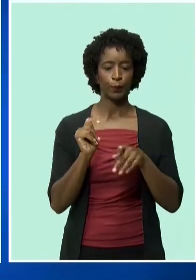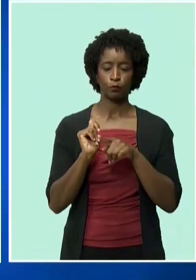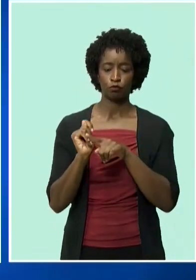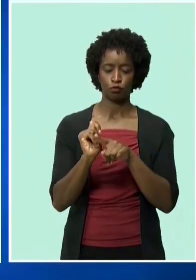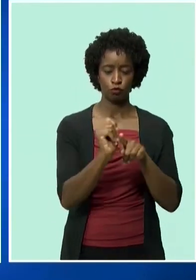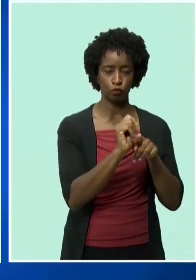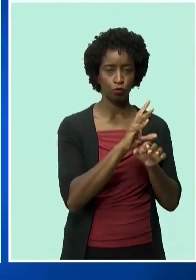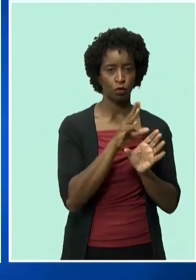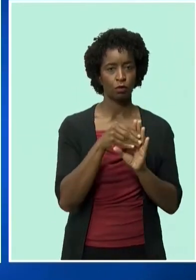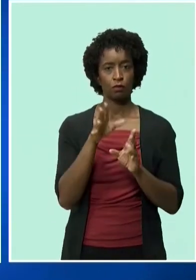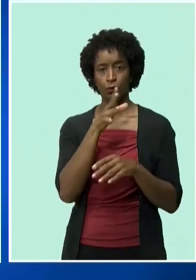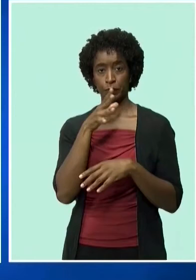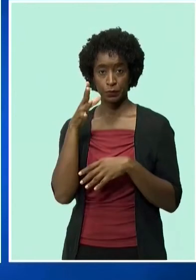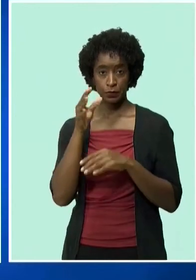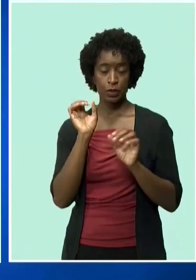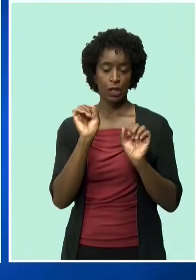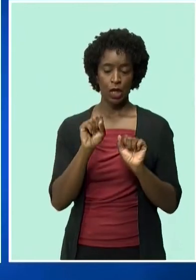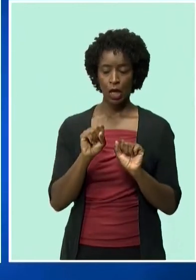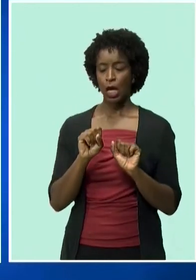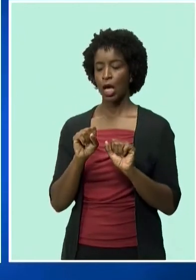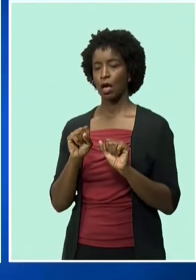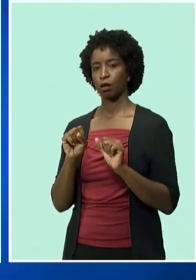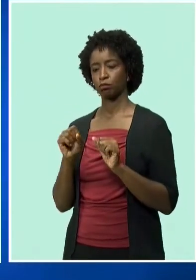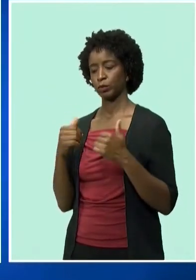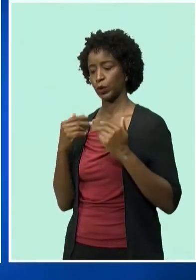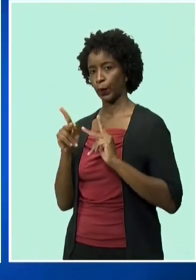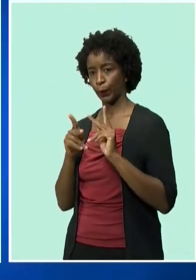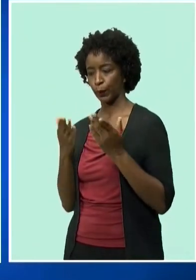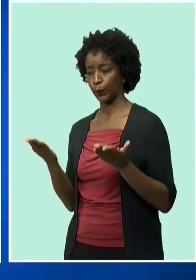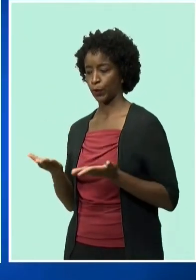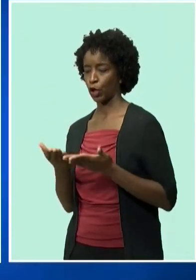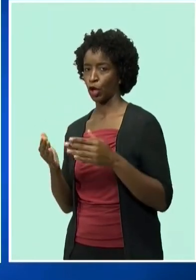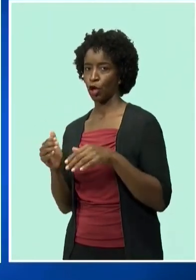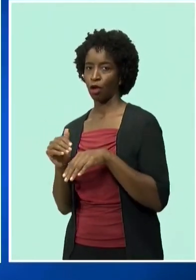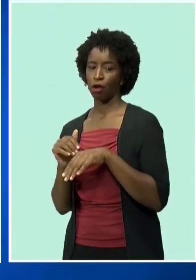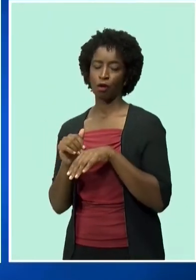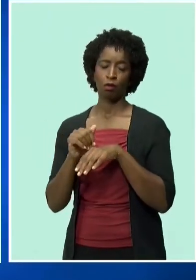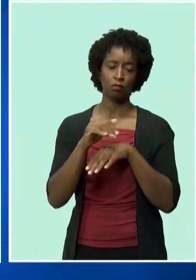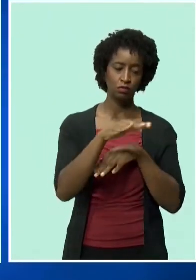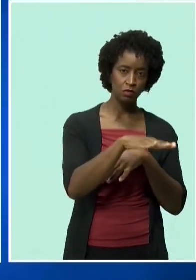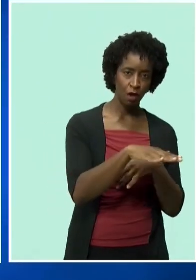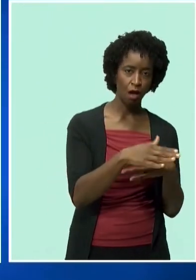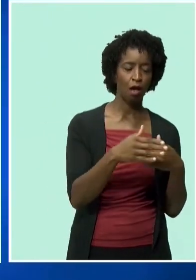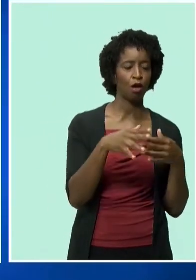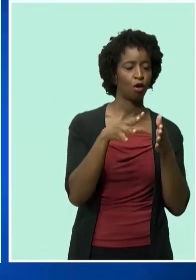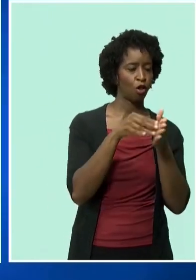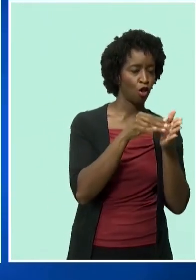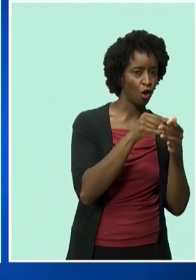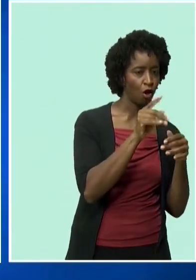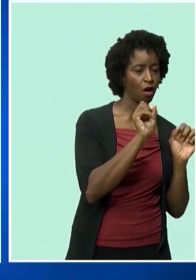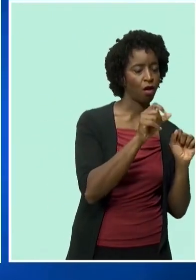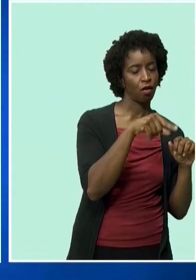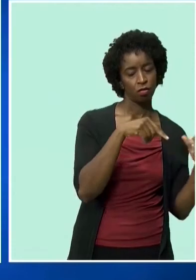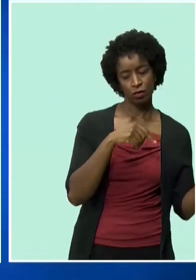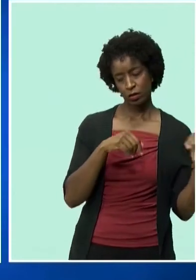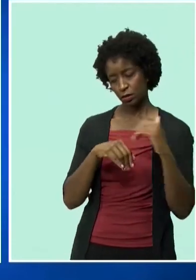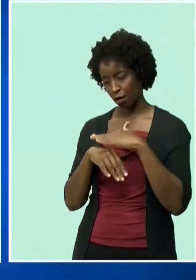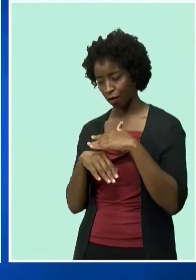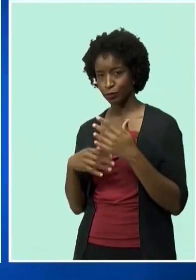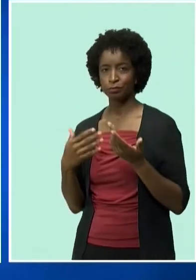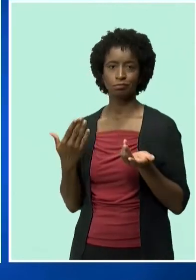exchange program with them. They have a good agriculture school, and shade houses and greenhouses is one of the things that we're looking